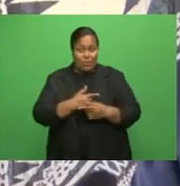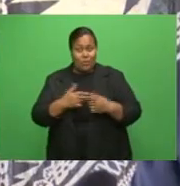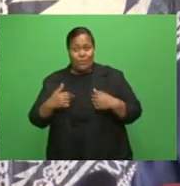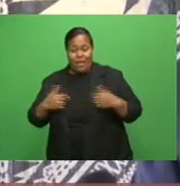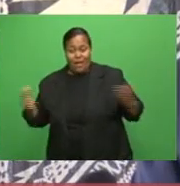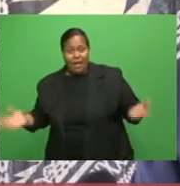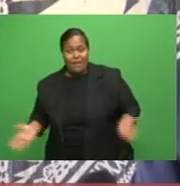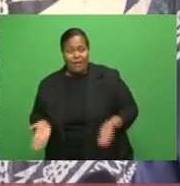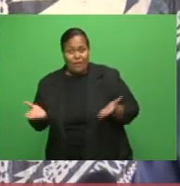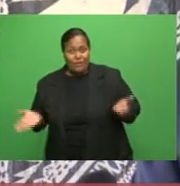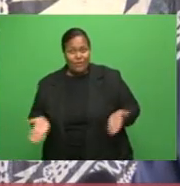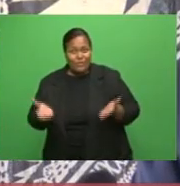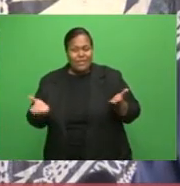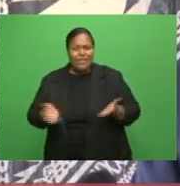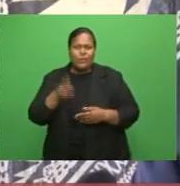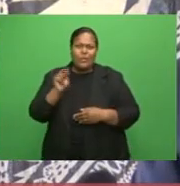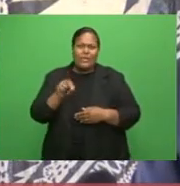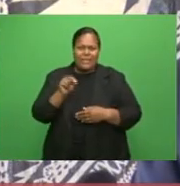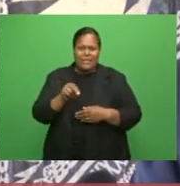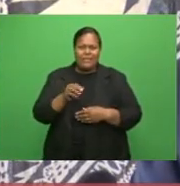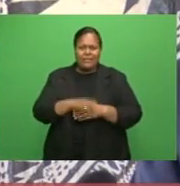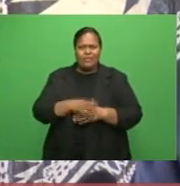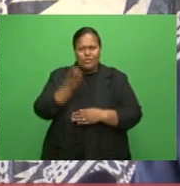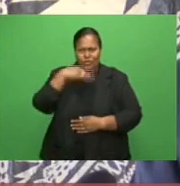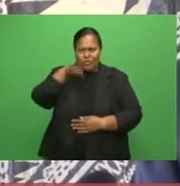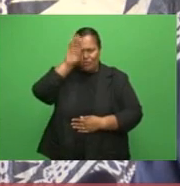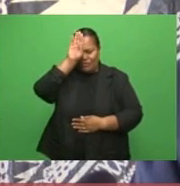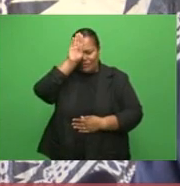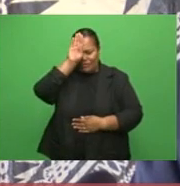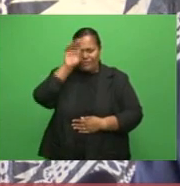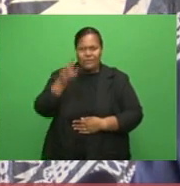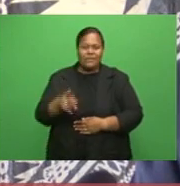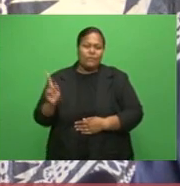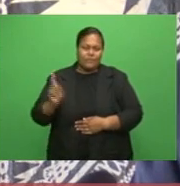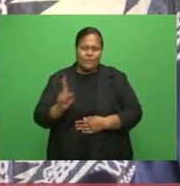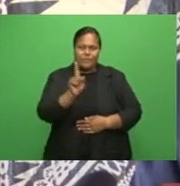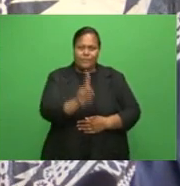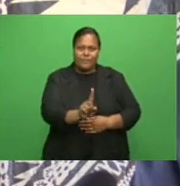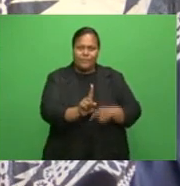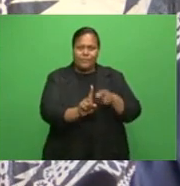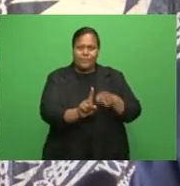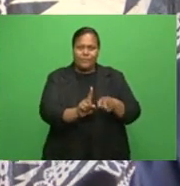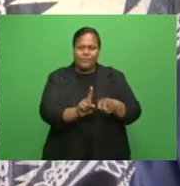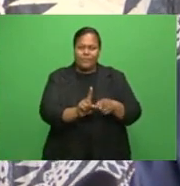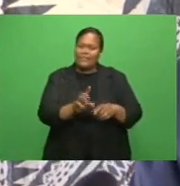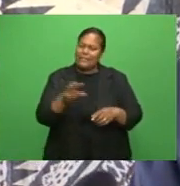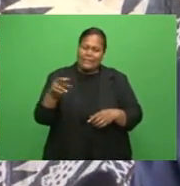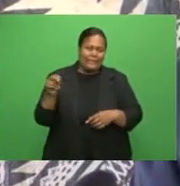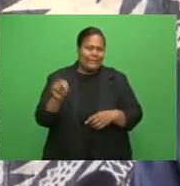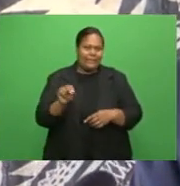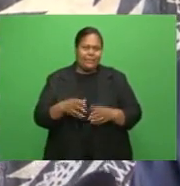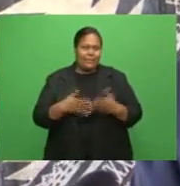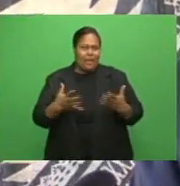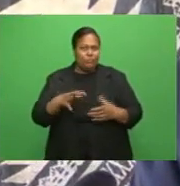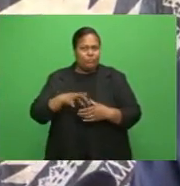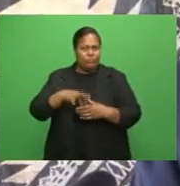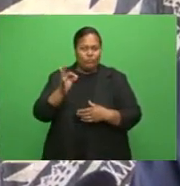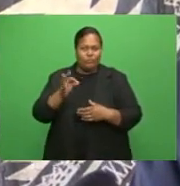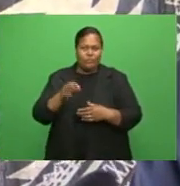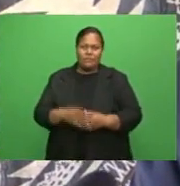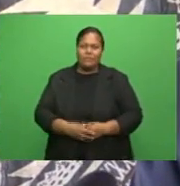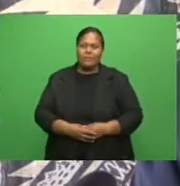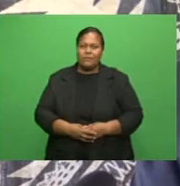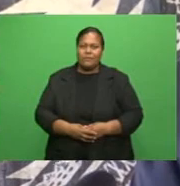we need the Turangani Vanua to be installed, and I